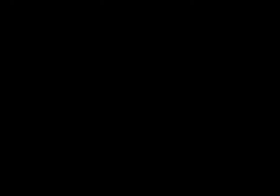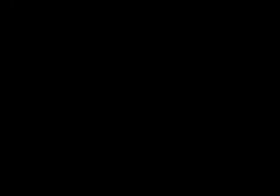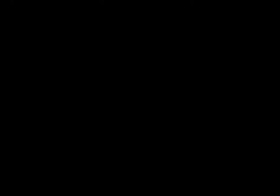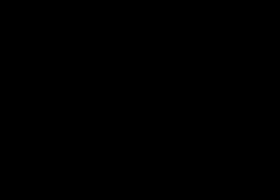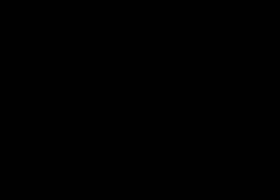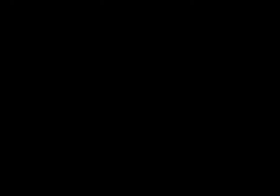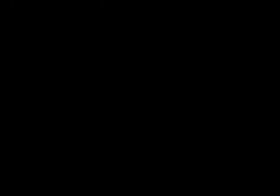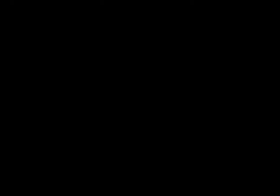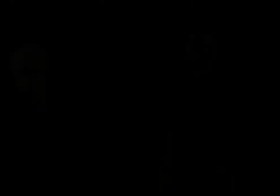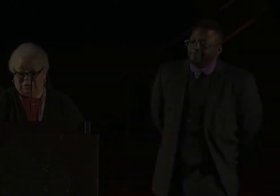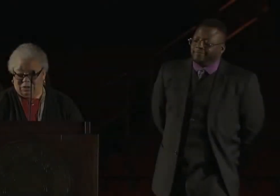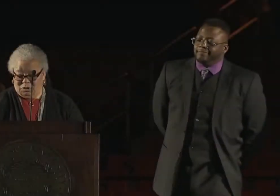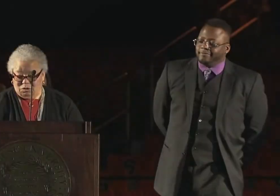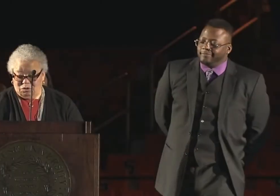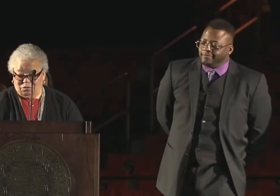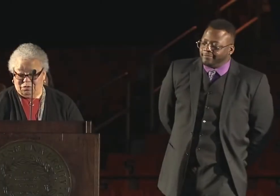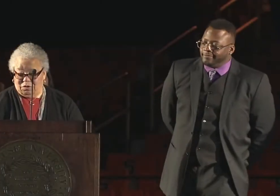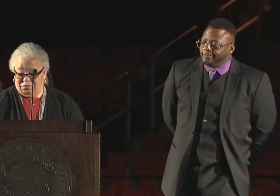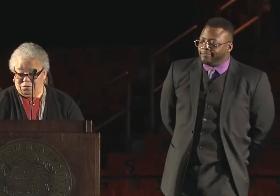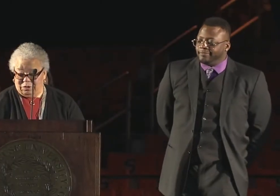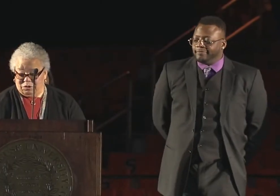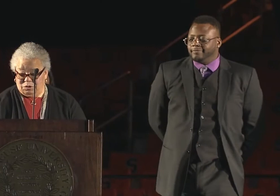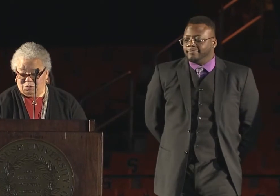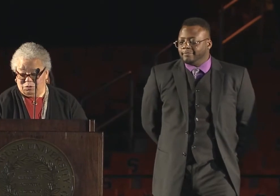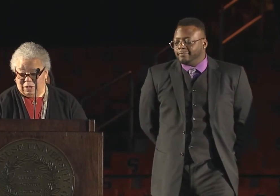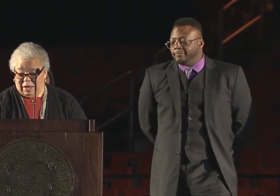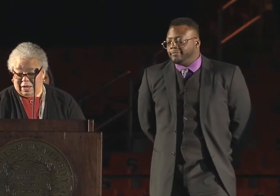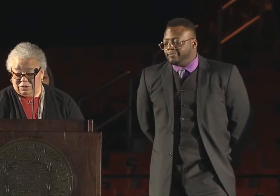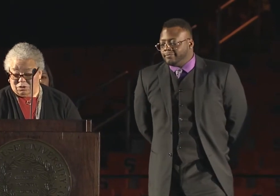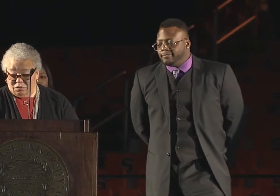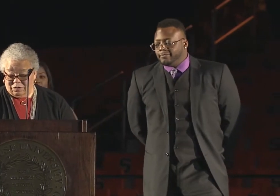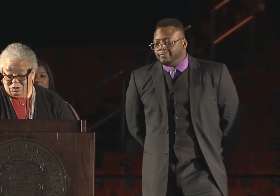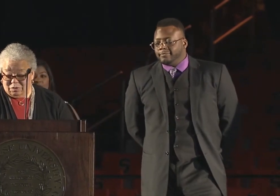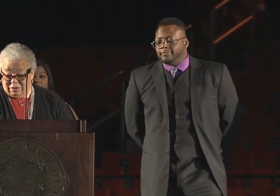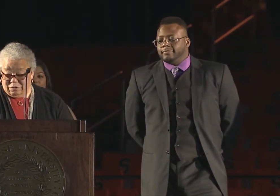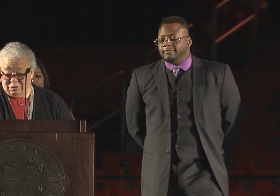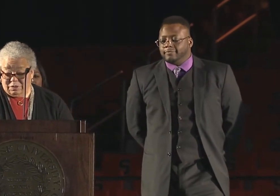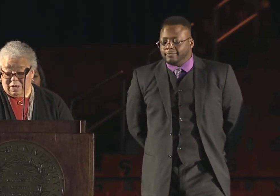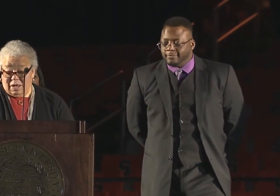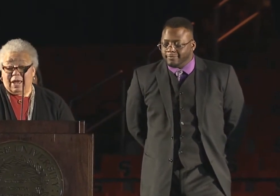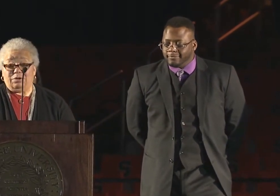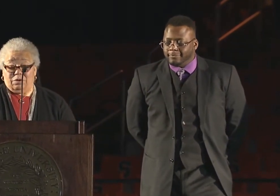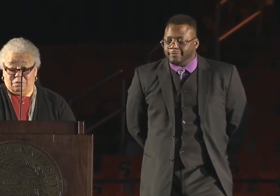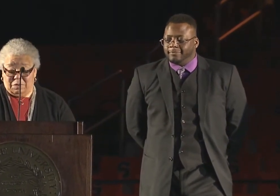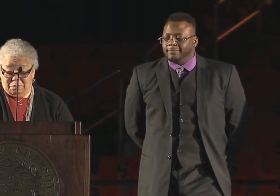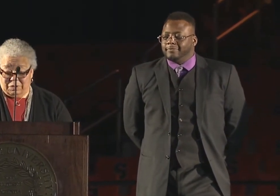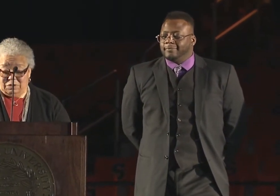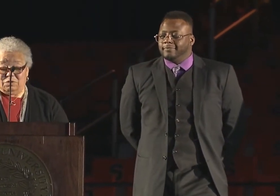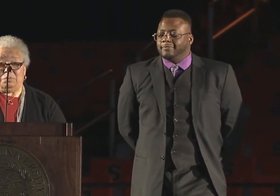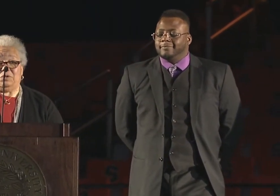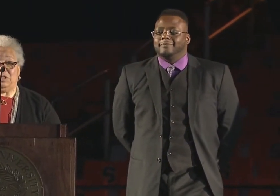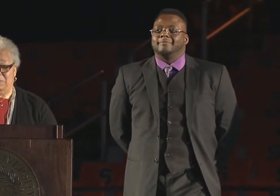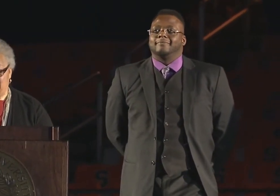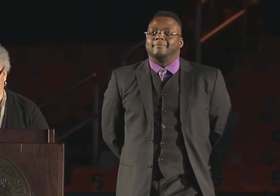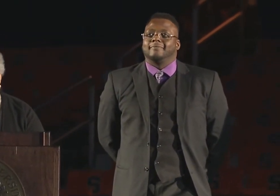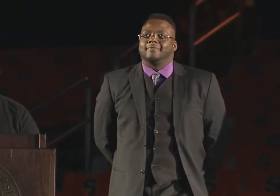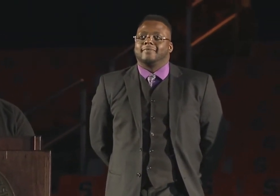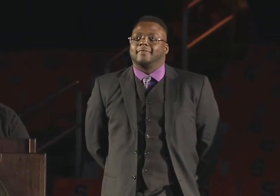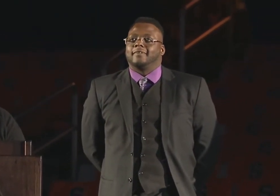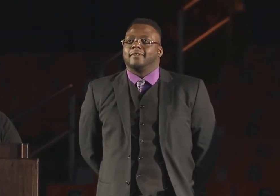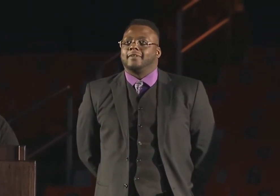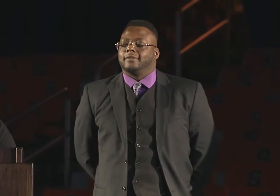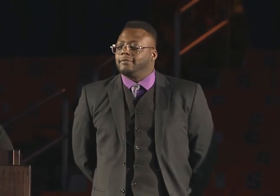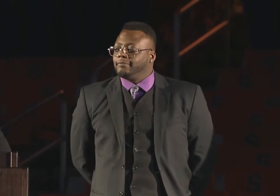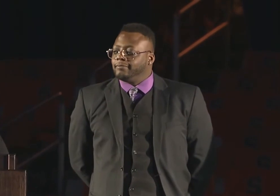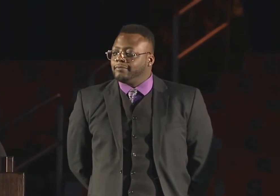Keenan Lewis, we salute you for your fortitude and service to others and your commitment to the principles embodied